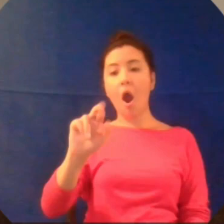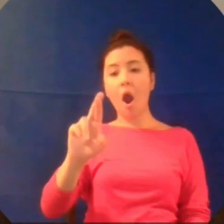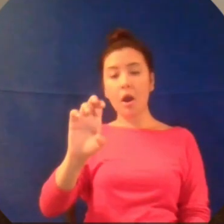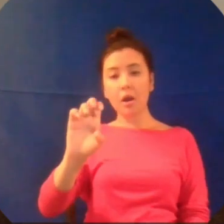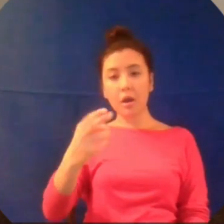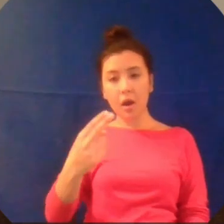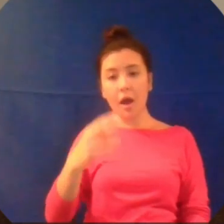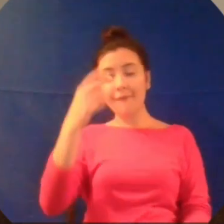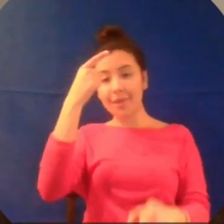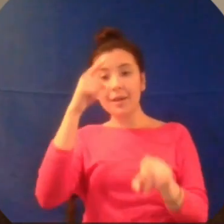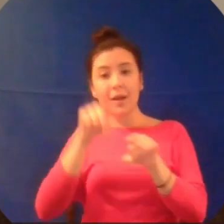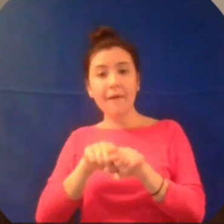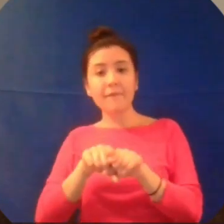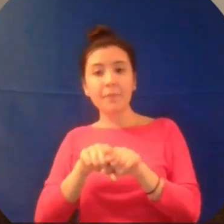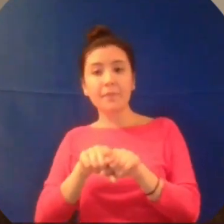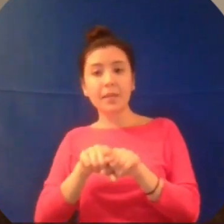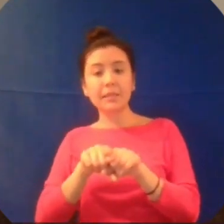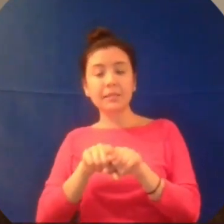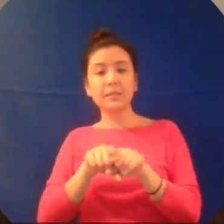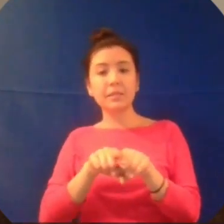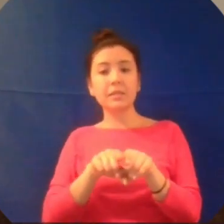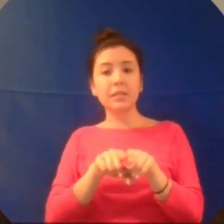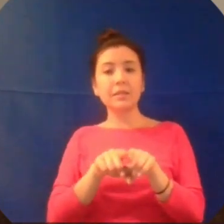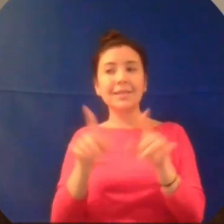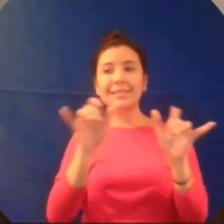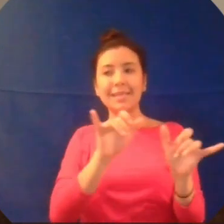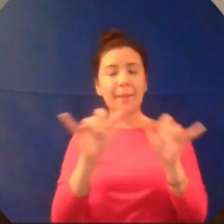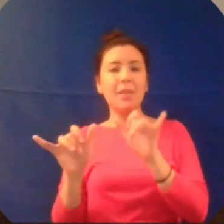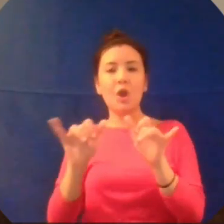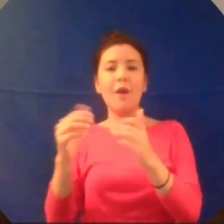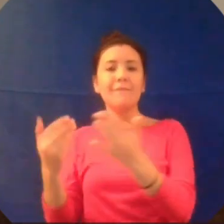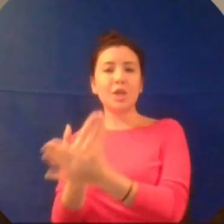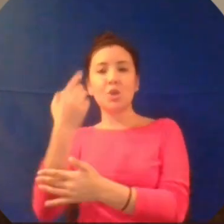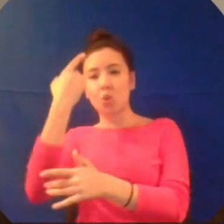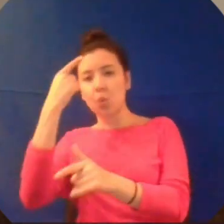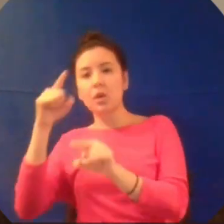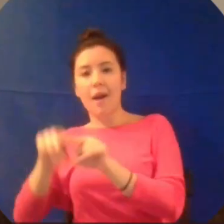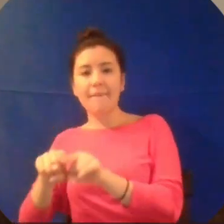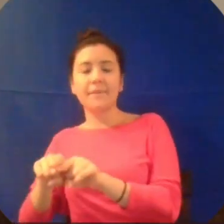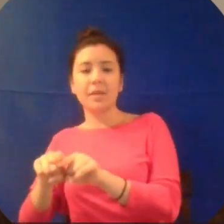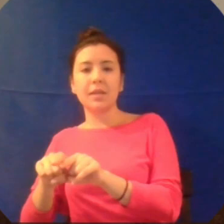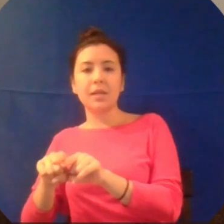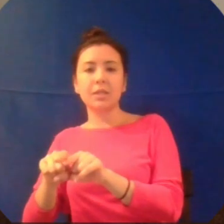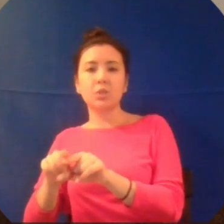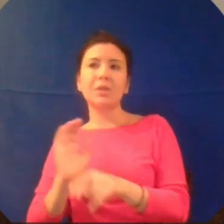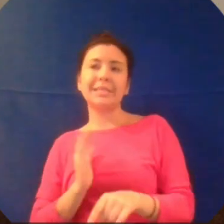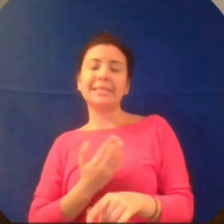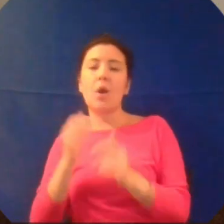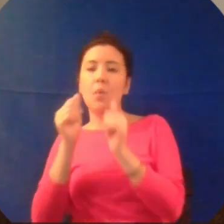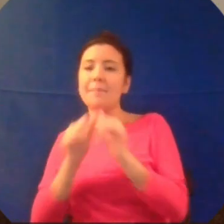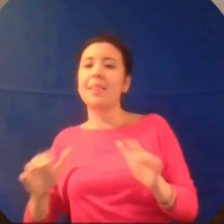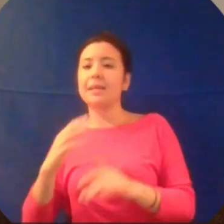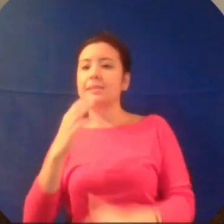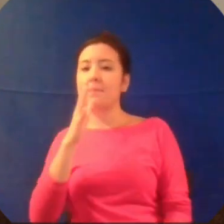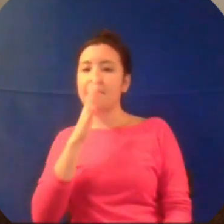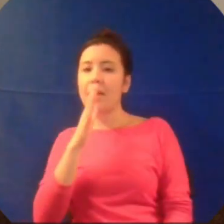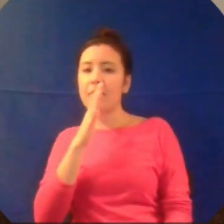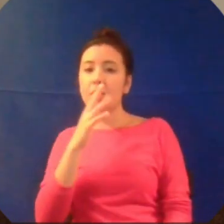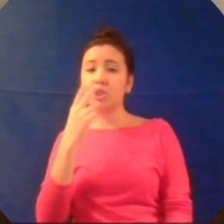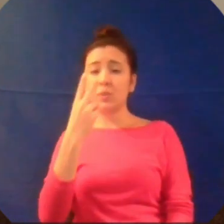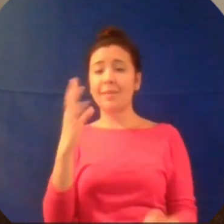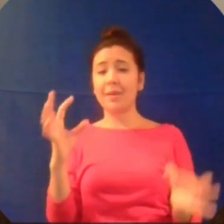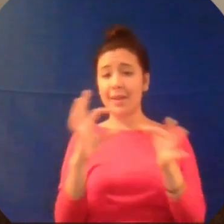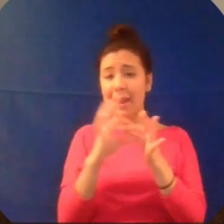Covenant is paralleled with the Ark of the New Covenant, which is our Blessed Mother. See the